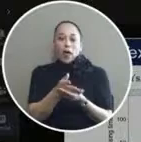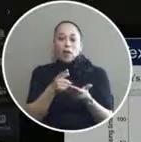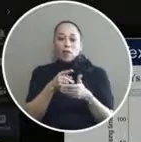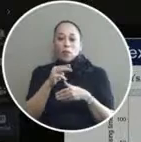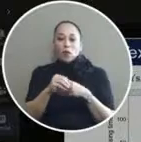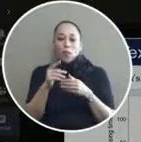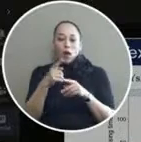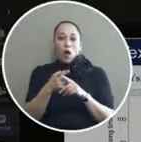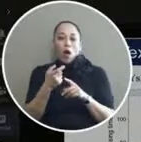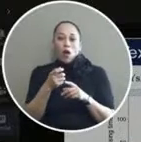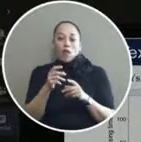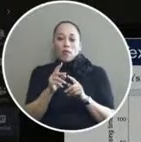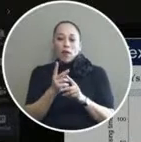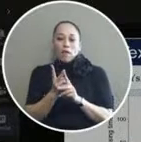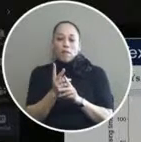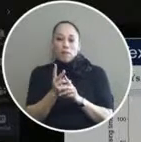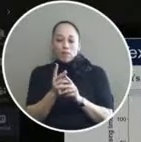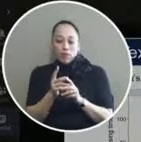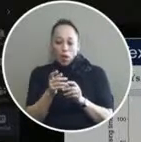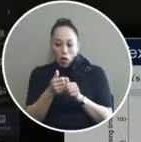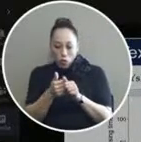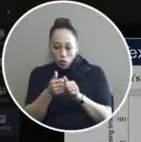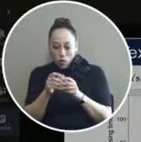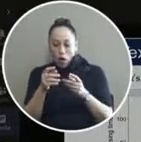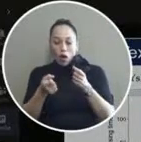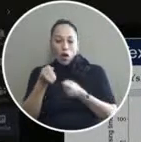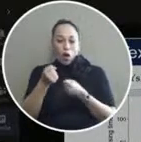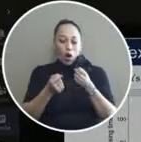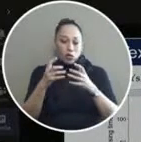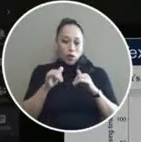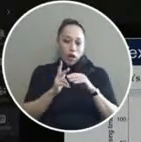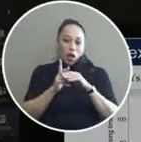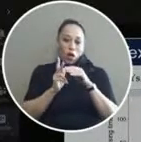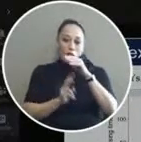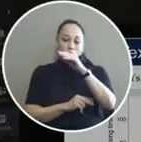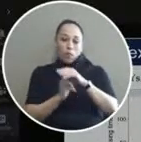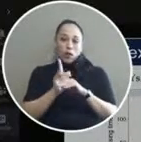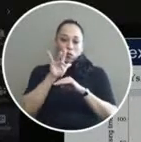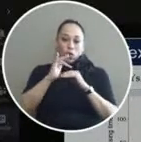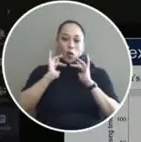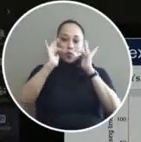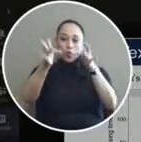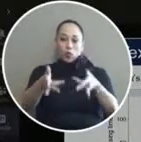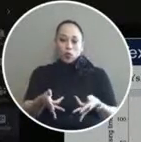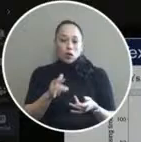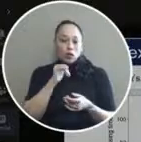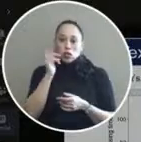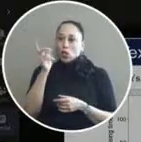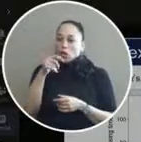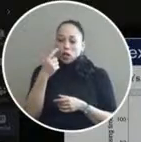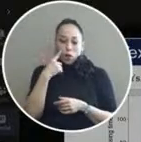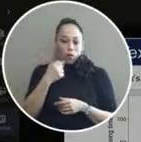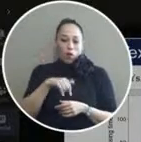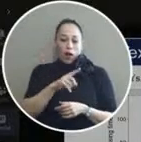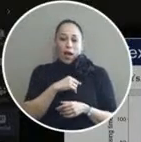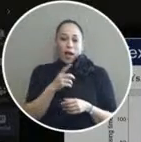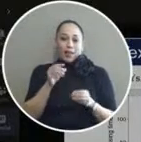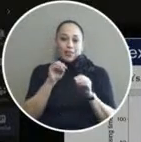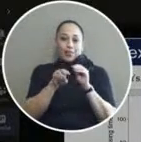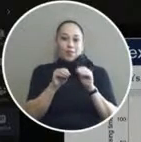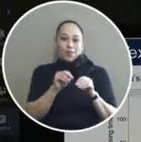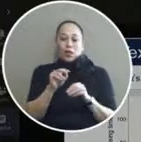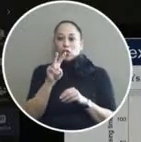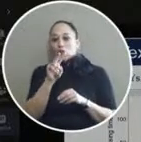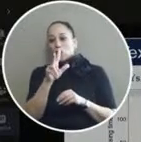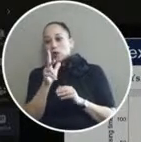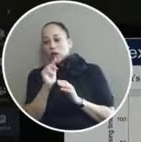on the vehicle side. Right now, the bridges are empty. I'll show a few images right now. On the vehicle side, there is just simply no need for us to invest P3 hours